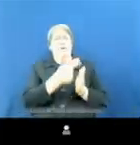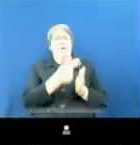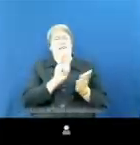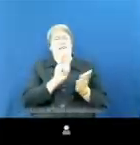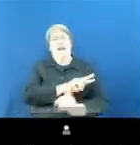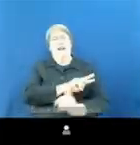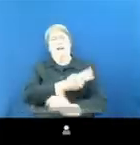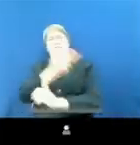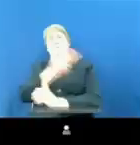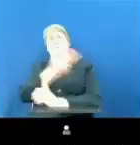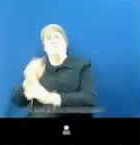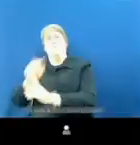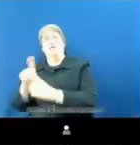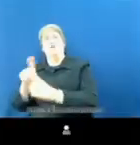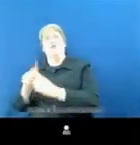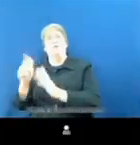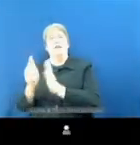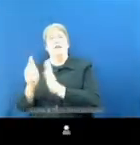specialty settings.